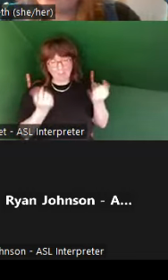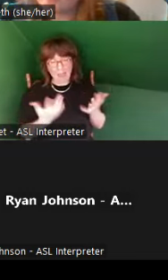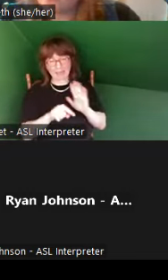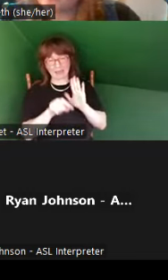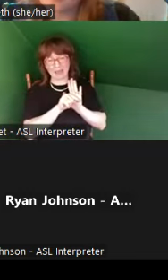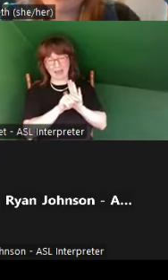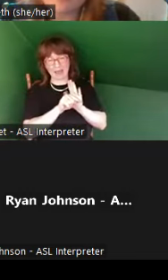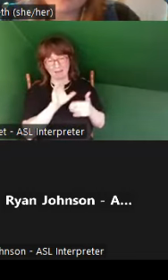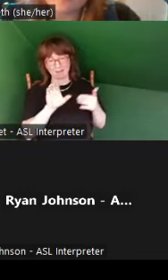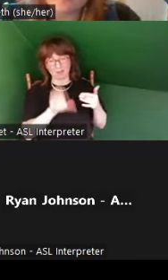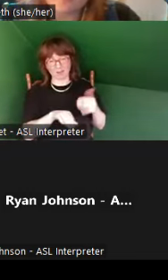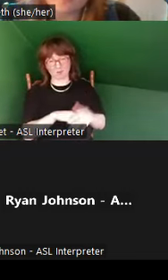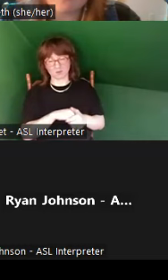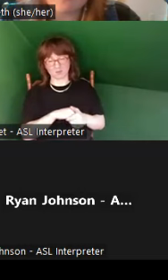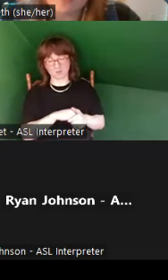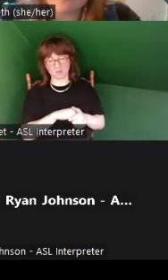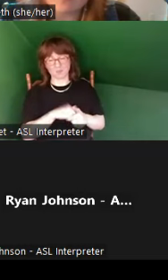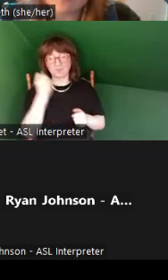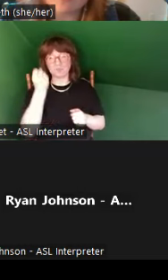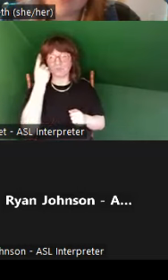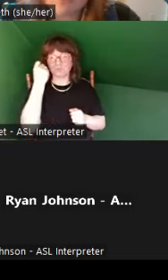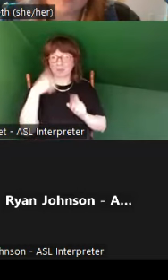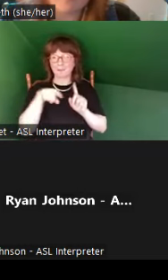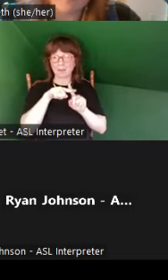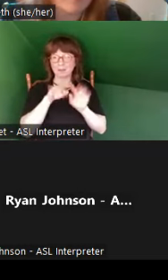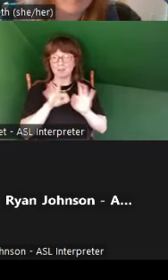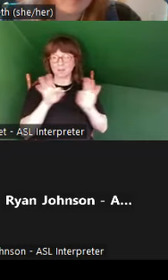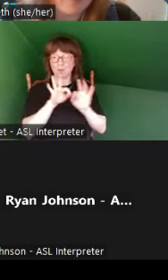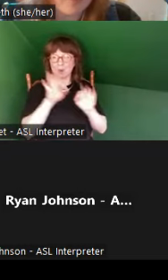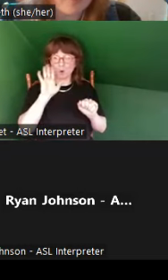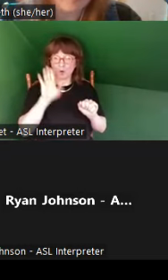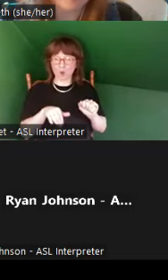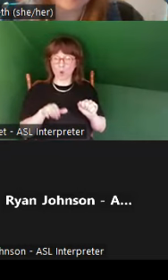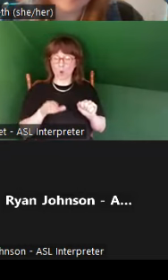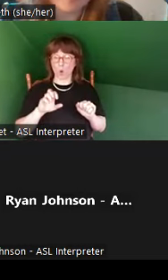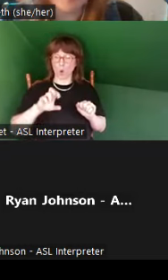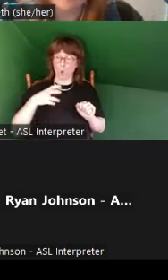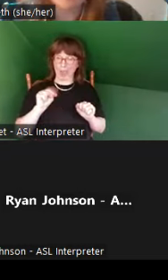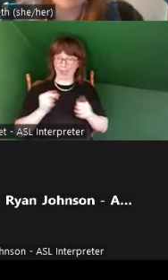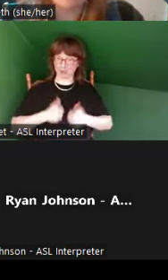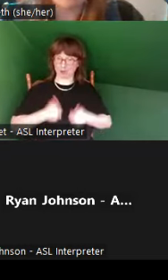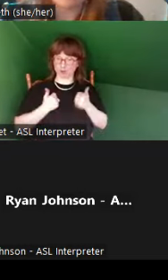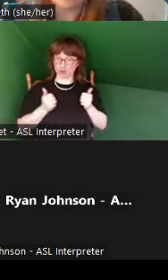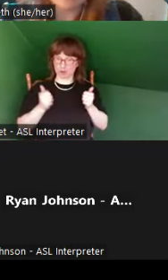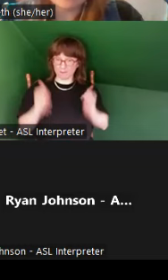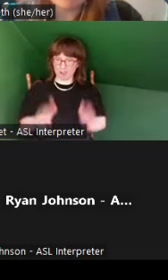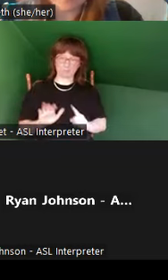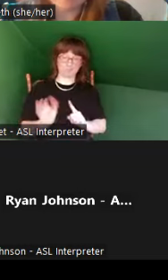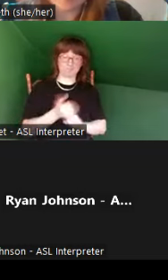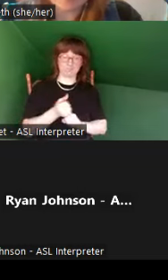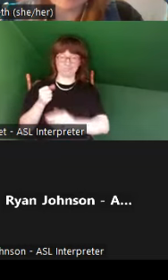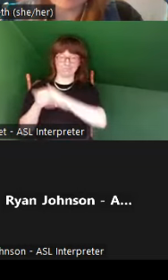I also think it's really important to note that when a victim survivor is arrested for resistive violence, they end